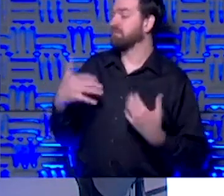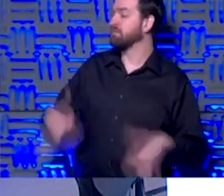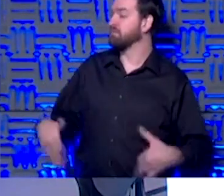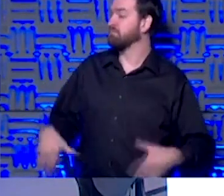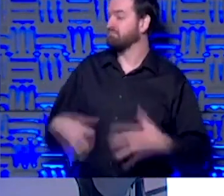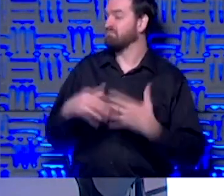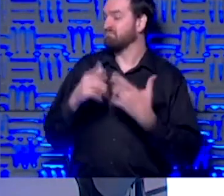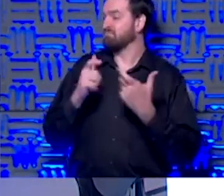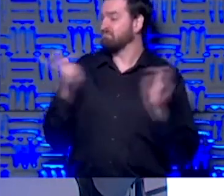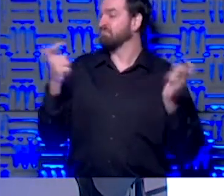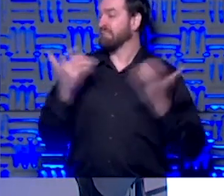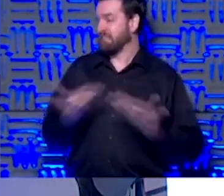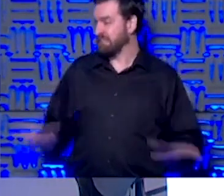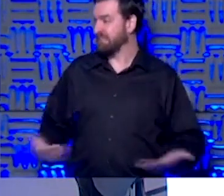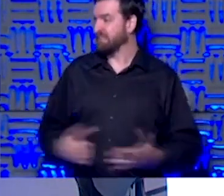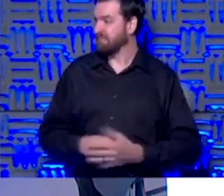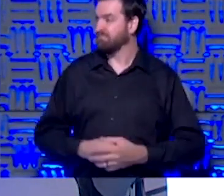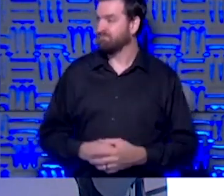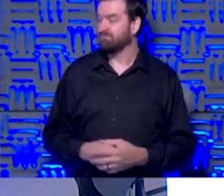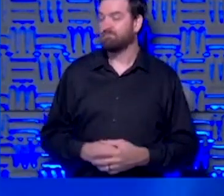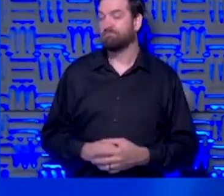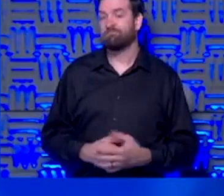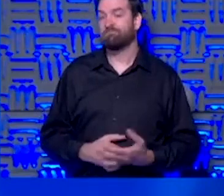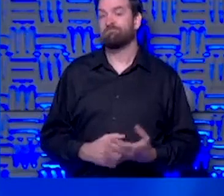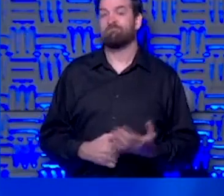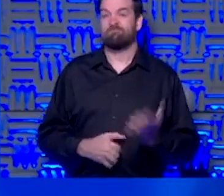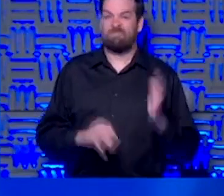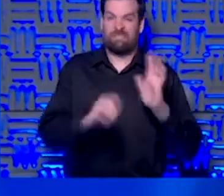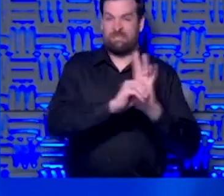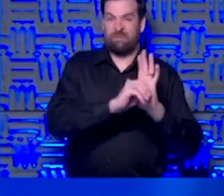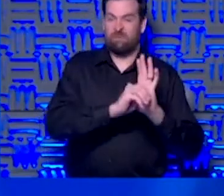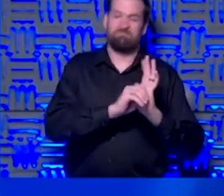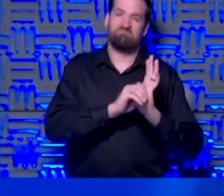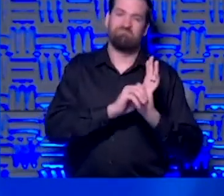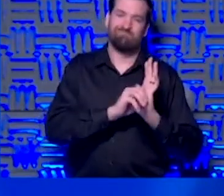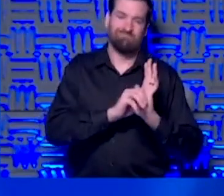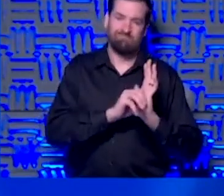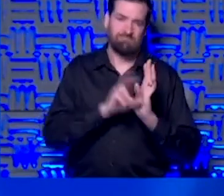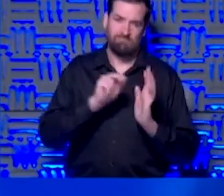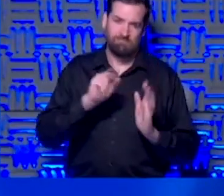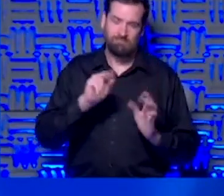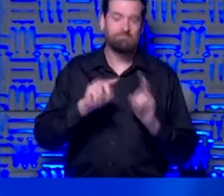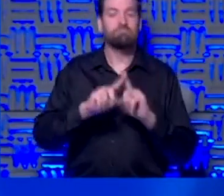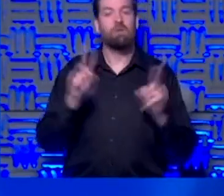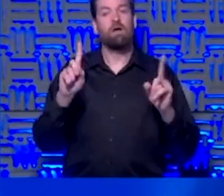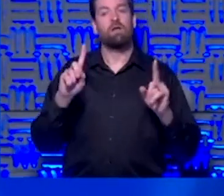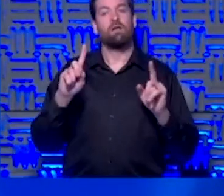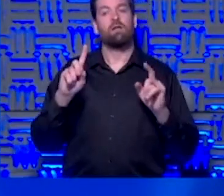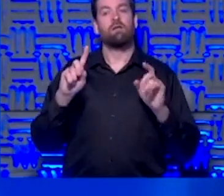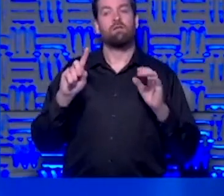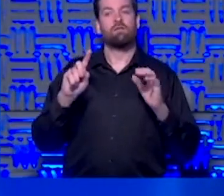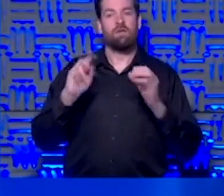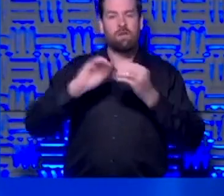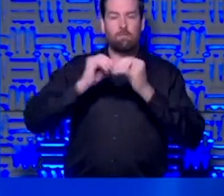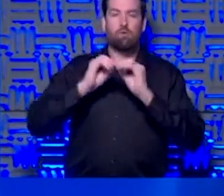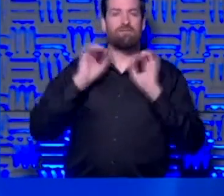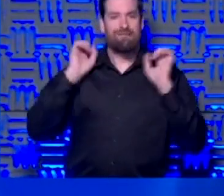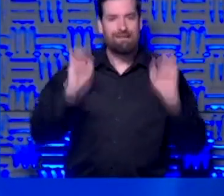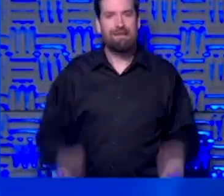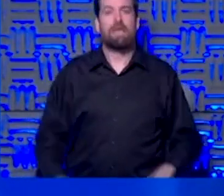and I think that we won't be at zero, but we can be at a level that we can handle it, and isn't that the key, really?